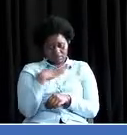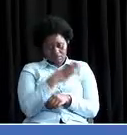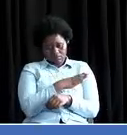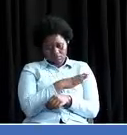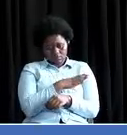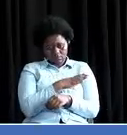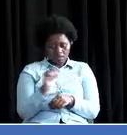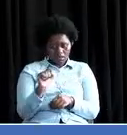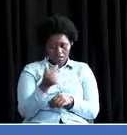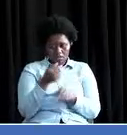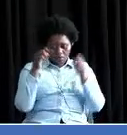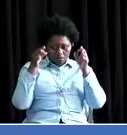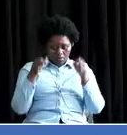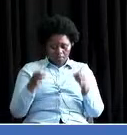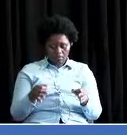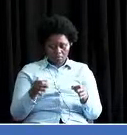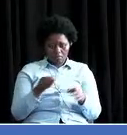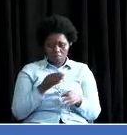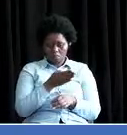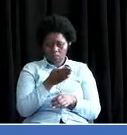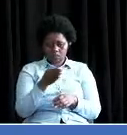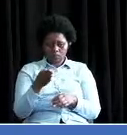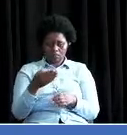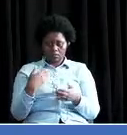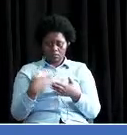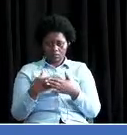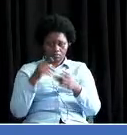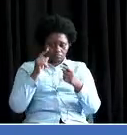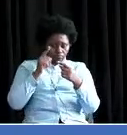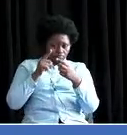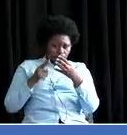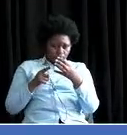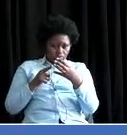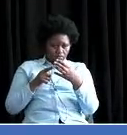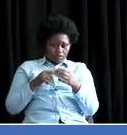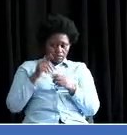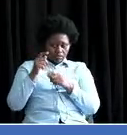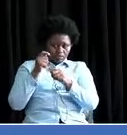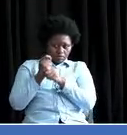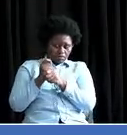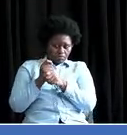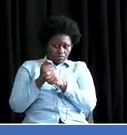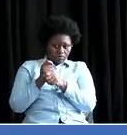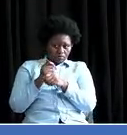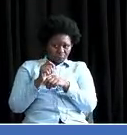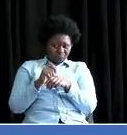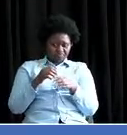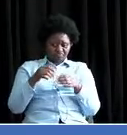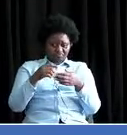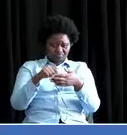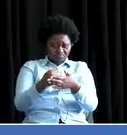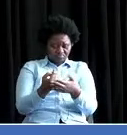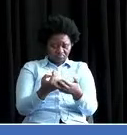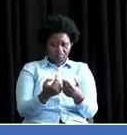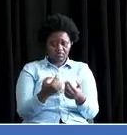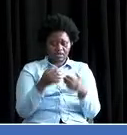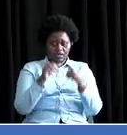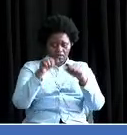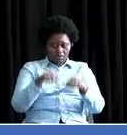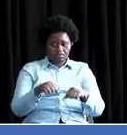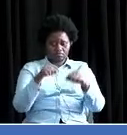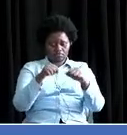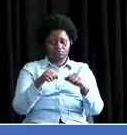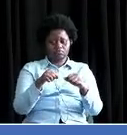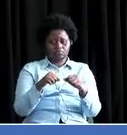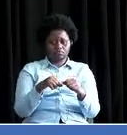councillors and all our political parties here should be subject to this kind of inconvenience. And I agree with one of the previous